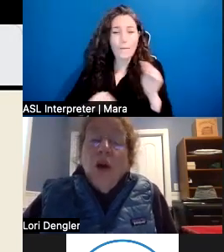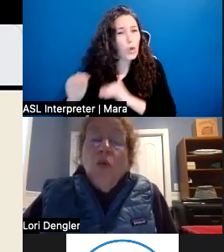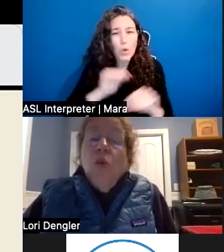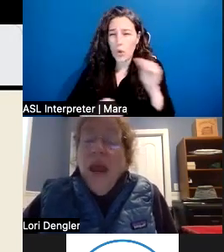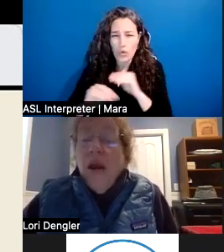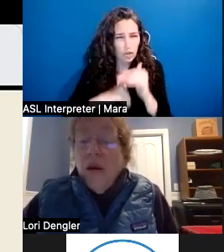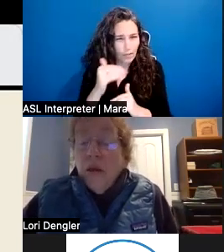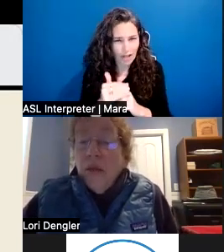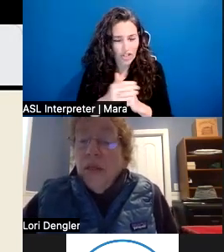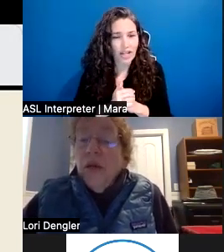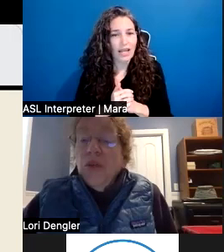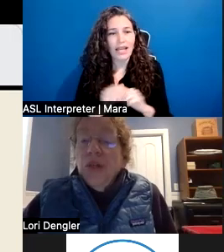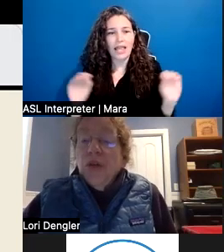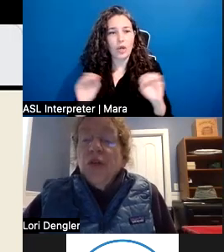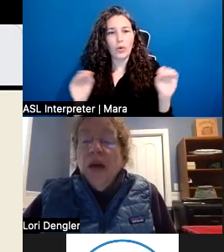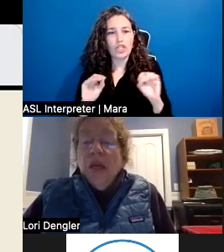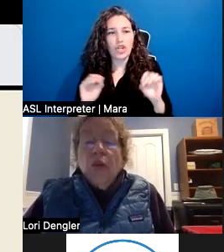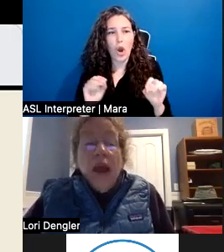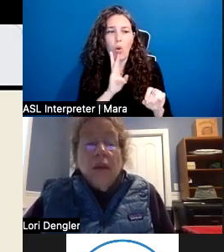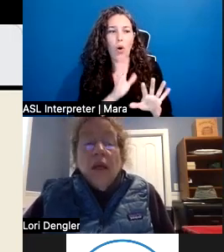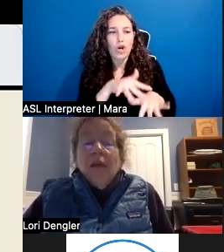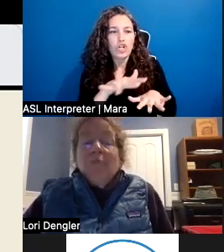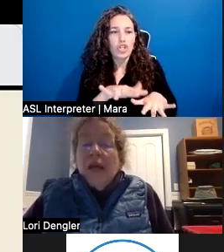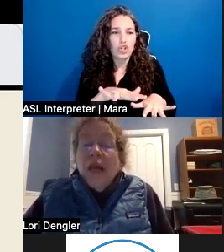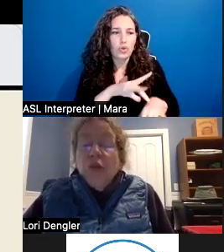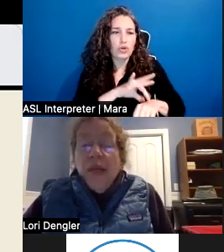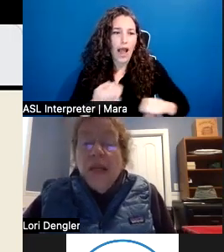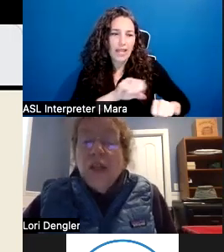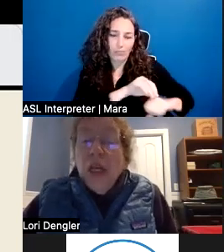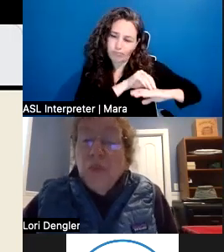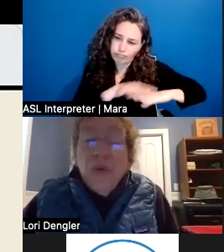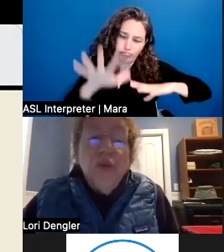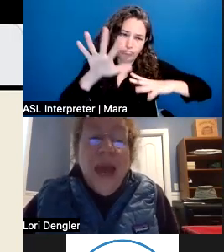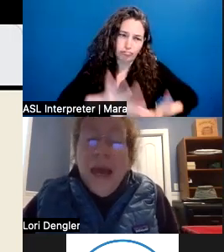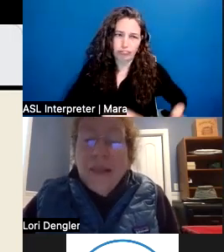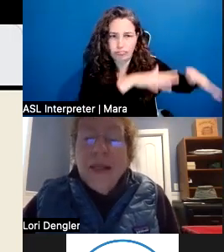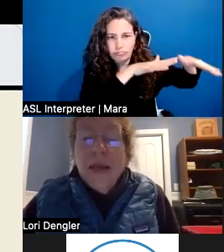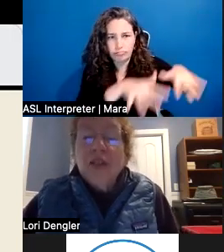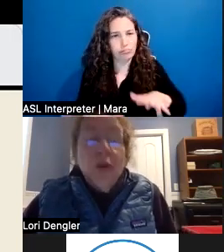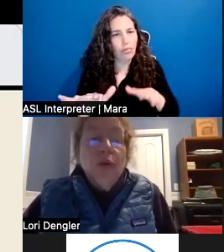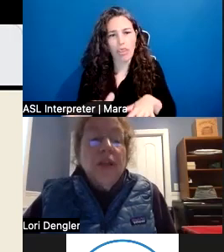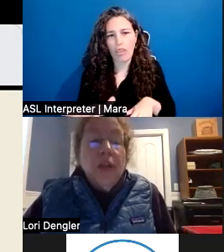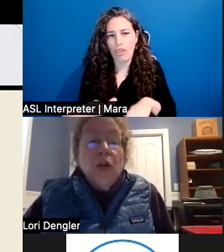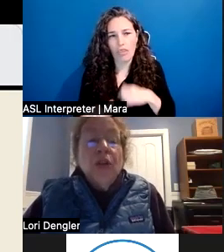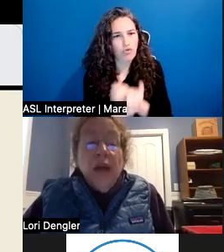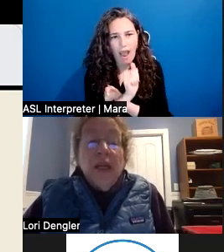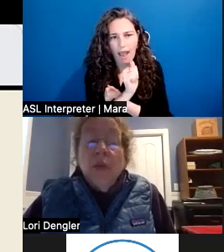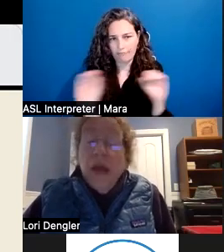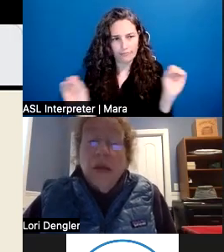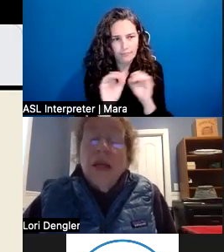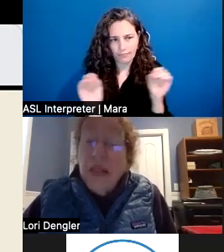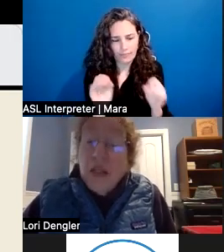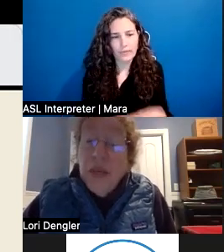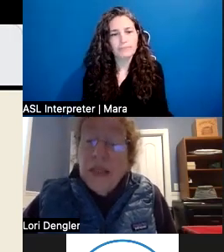not aware that there was no tsunami threat, because we need to improve access to the no tsunami